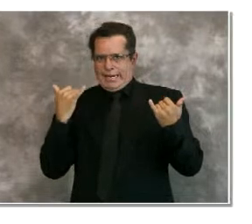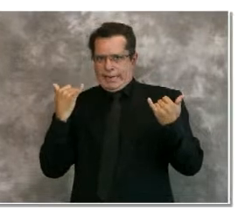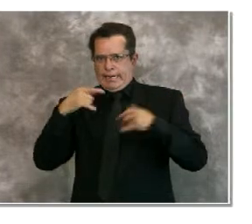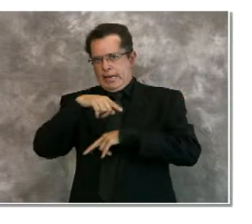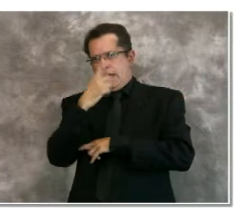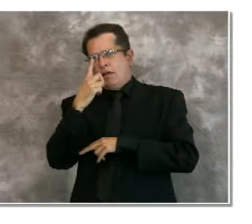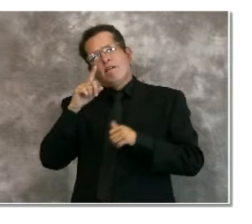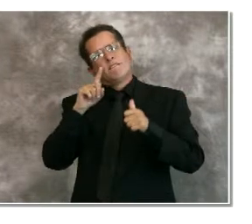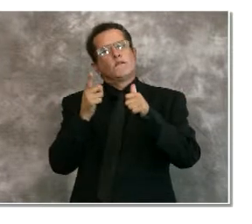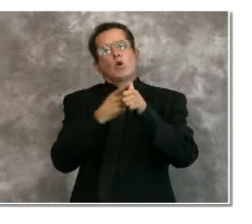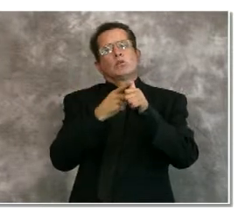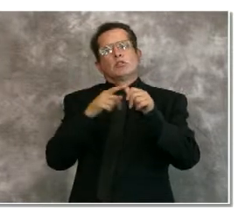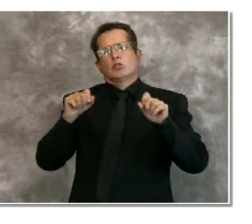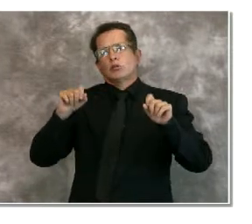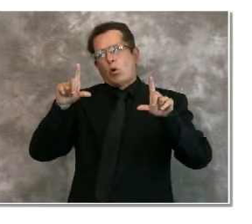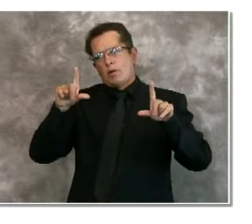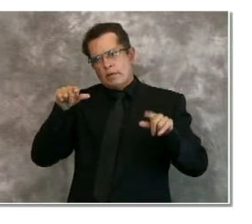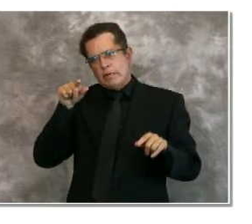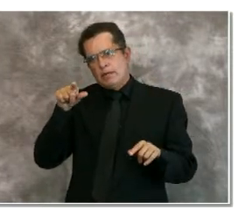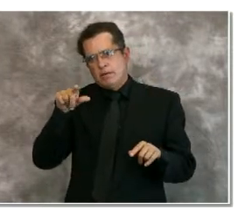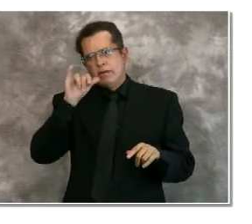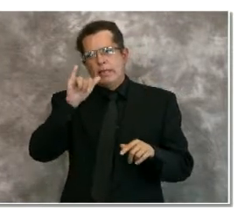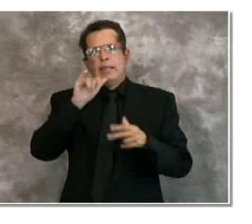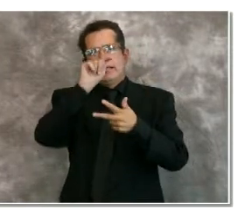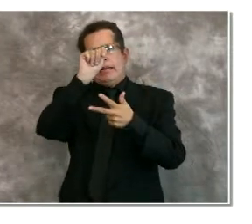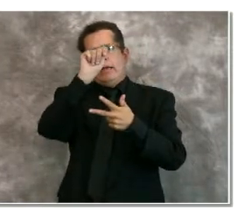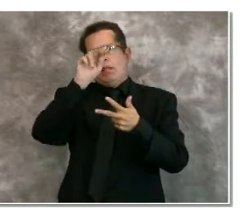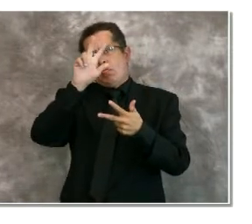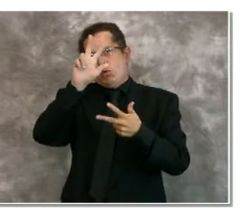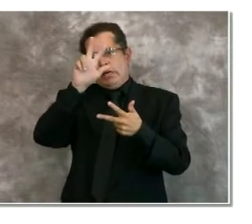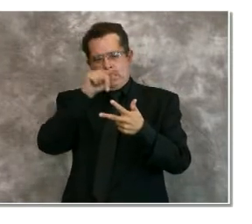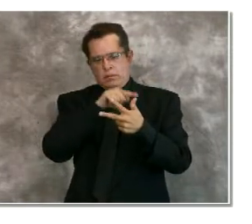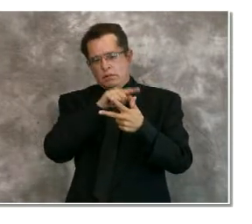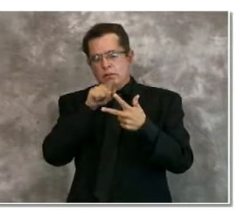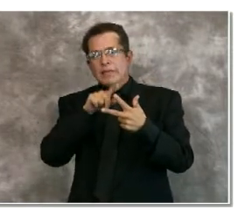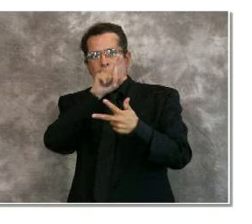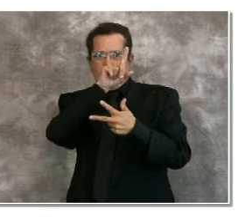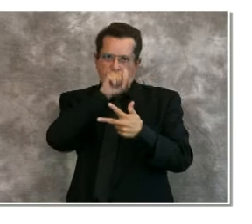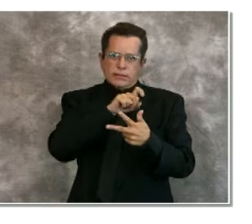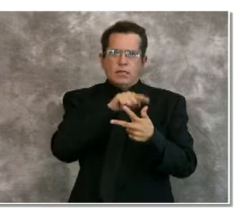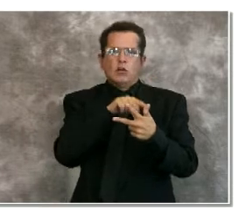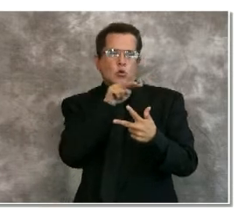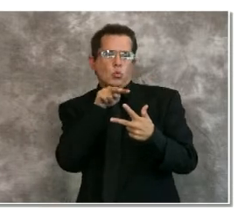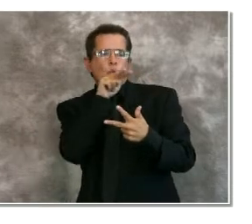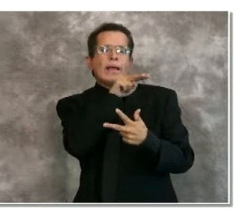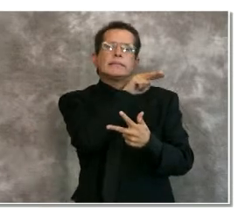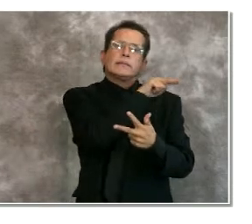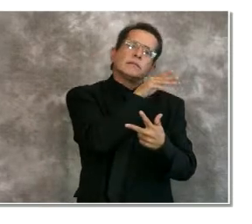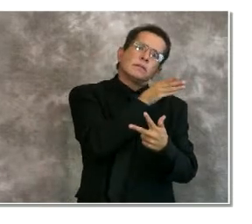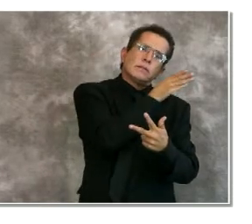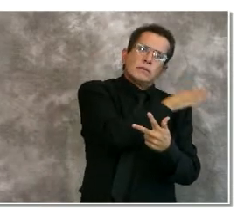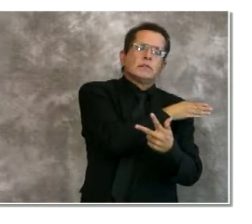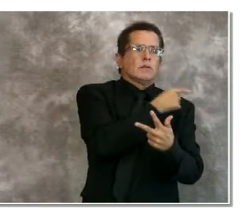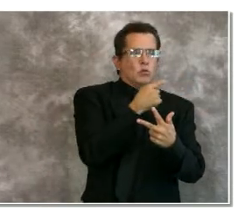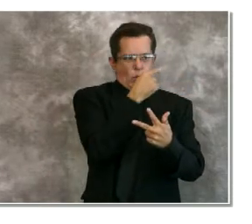with the first chart, which is our T3 chart around testing, tracing, and treatment.